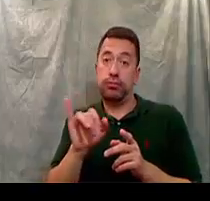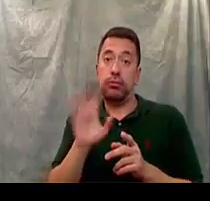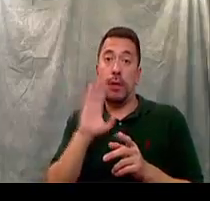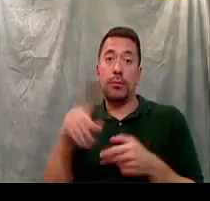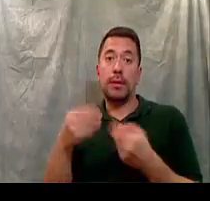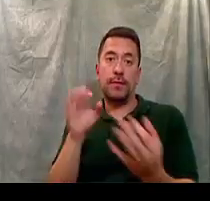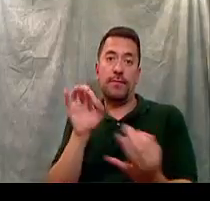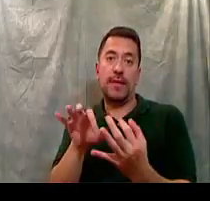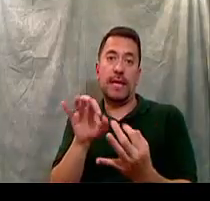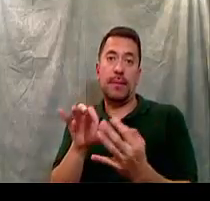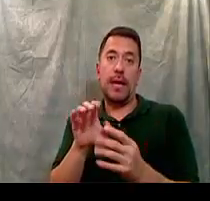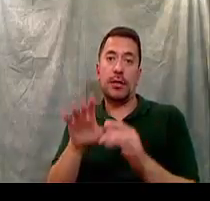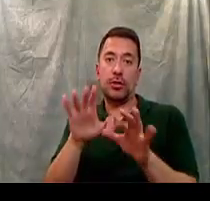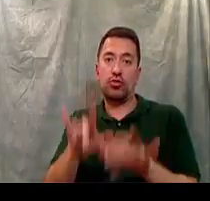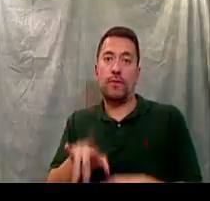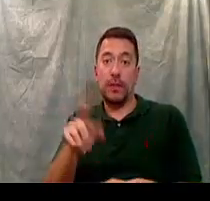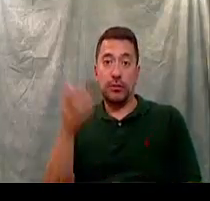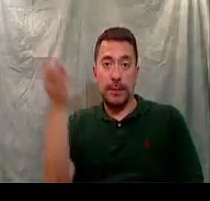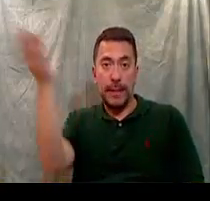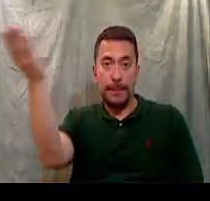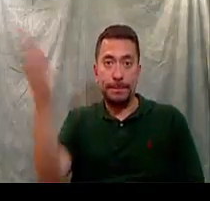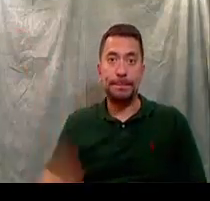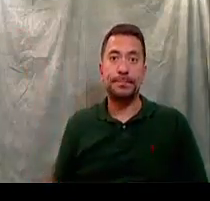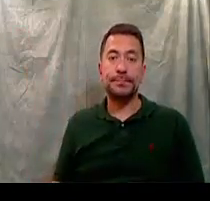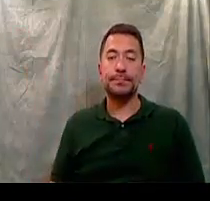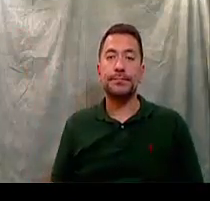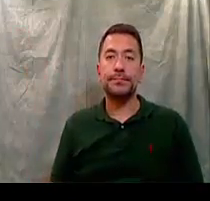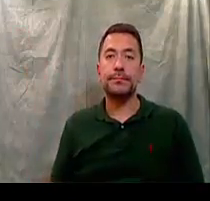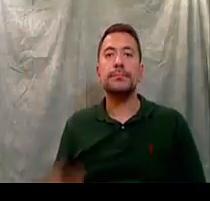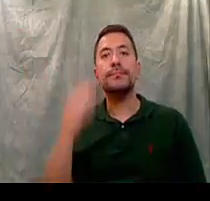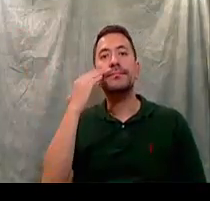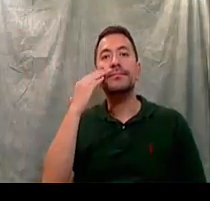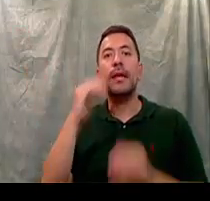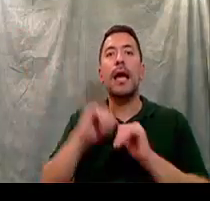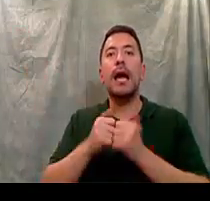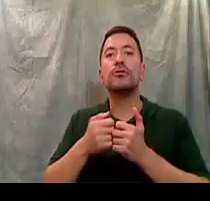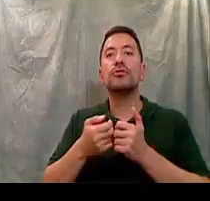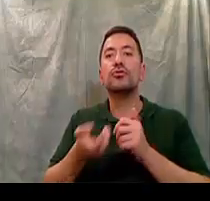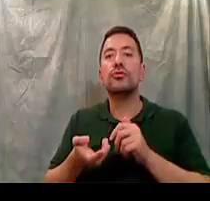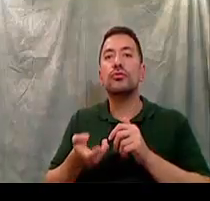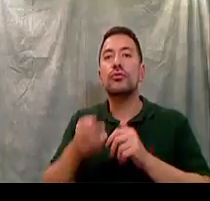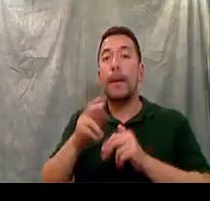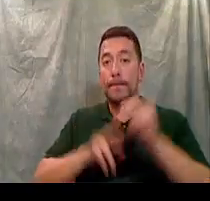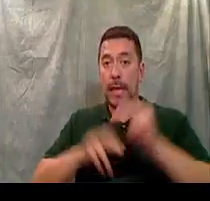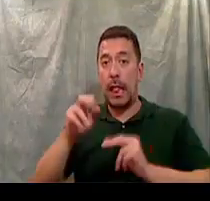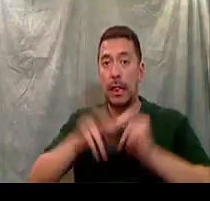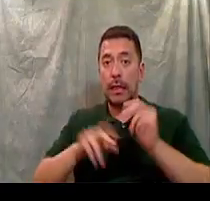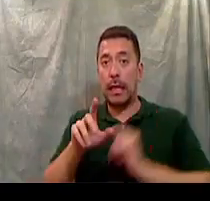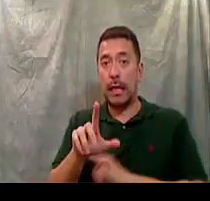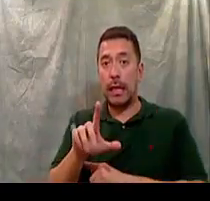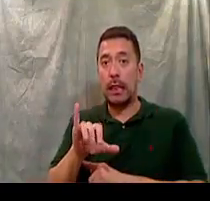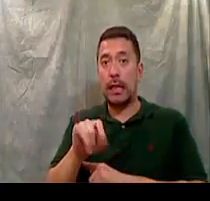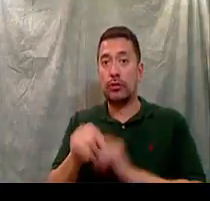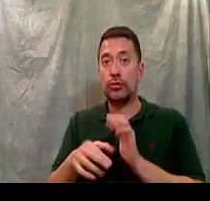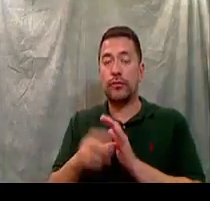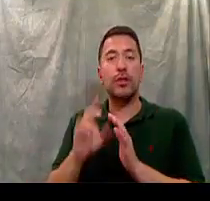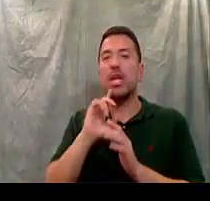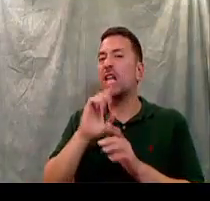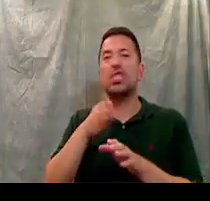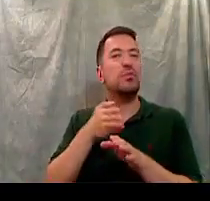feedbacks in your drafts that you submit on how to build these literature reviews that aren't just